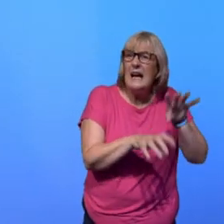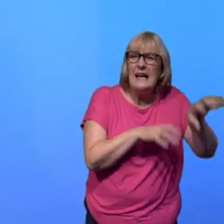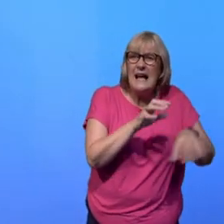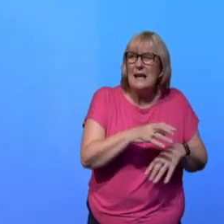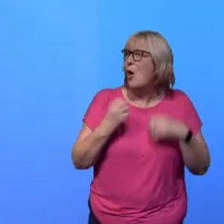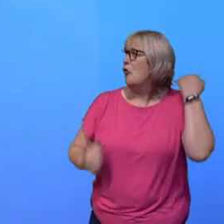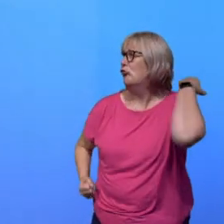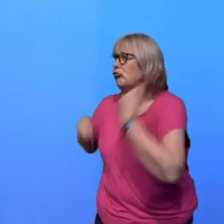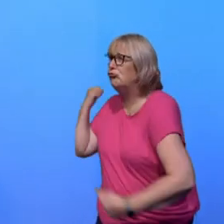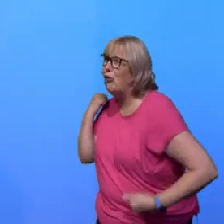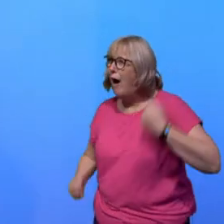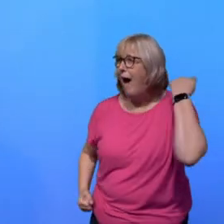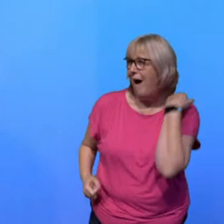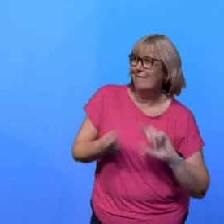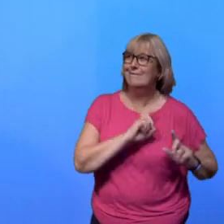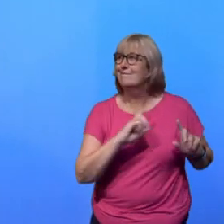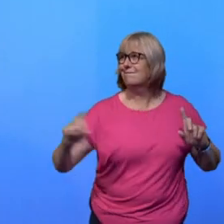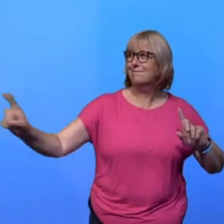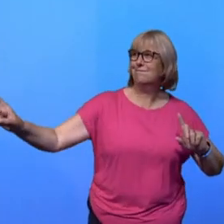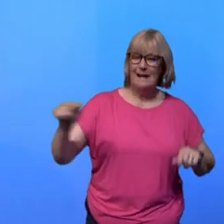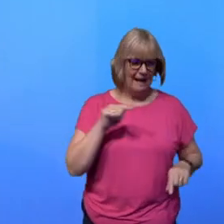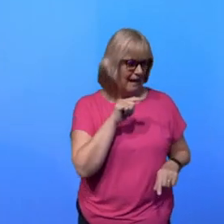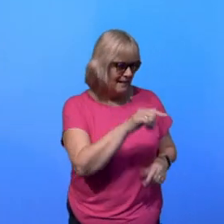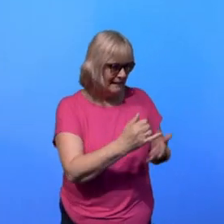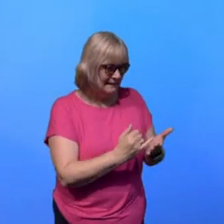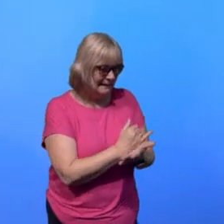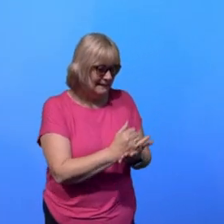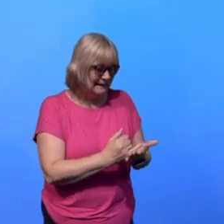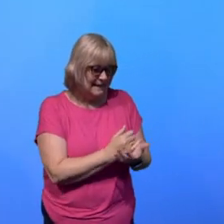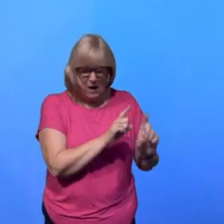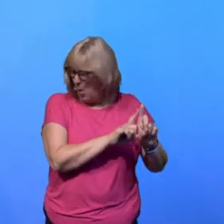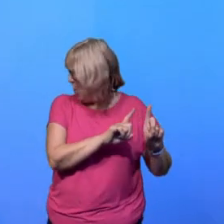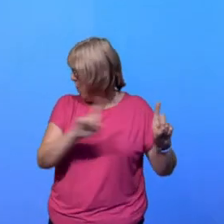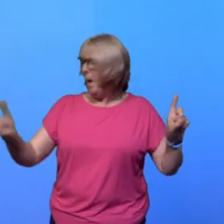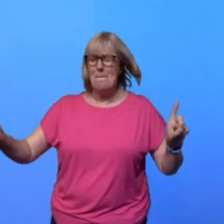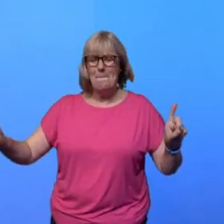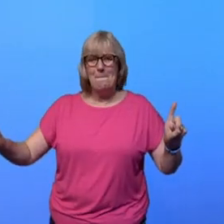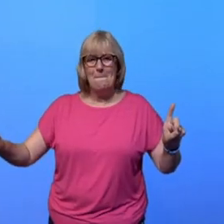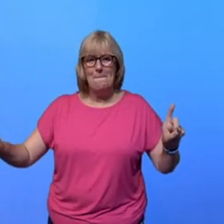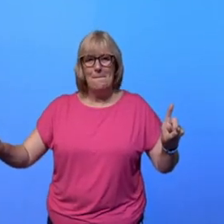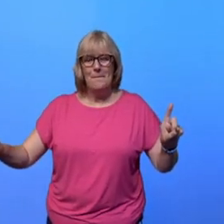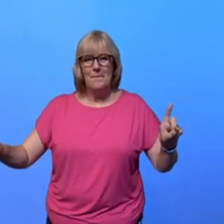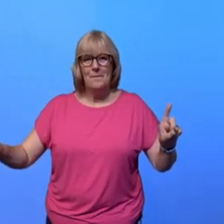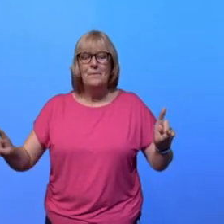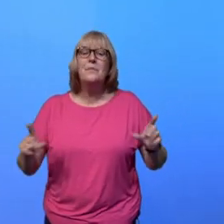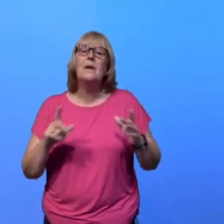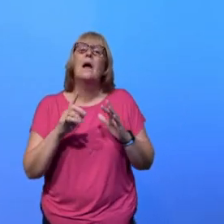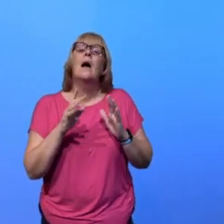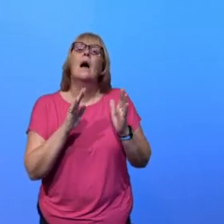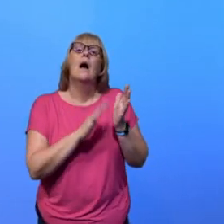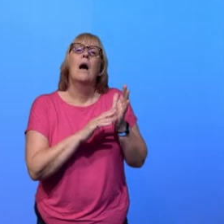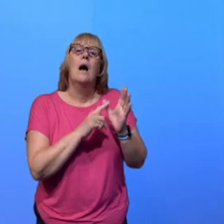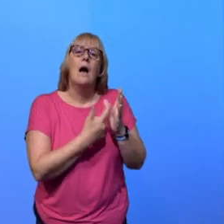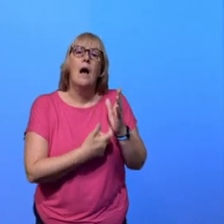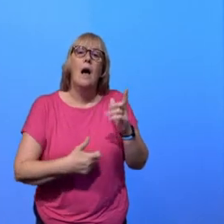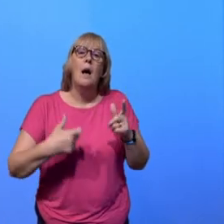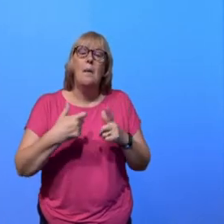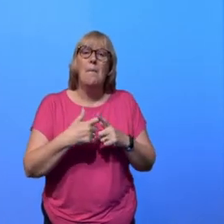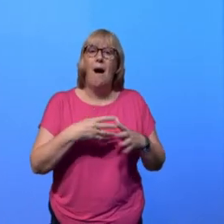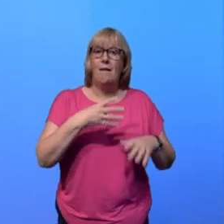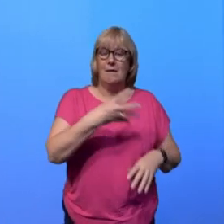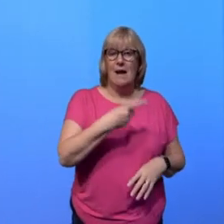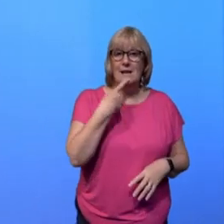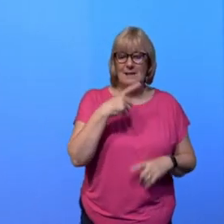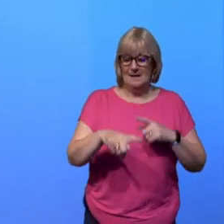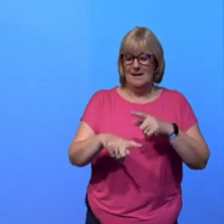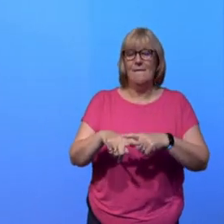Run. So what is causing you to sin? And Jesus says, Mark 9, 43, if your hand causes you to stumble, cut